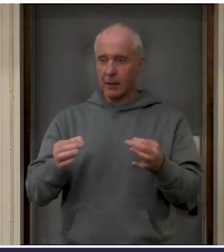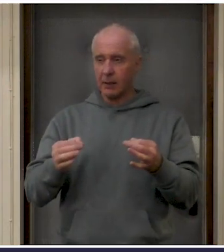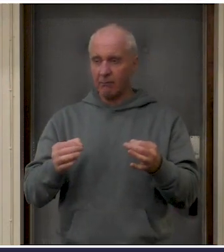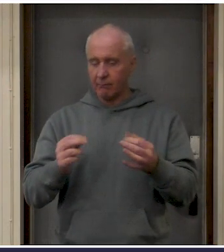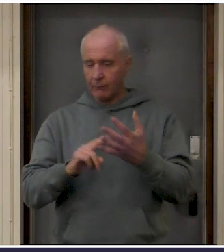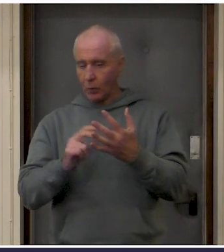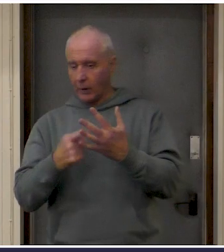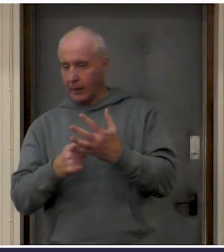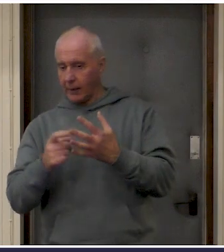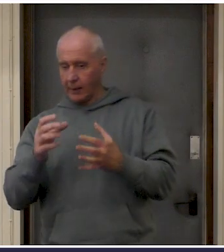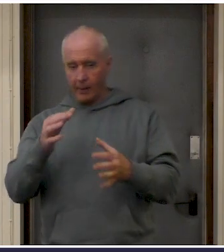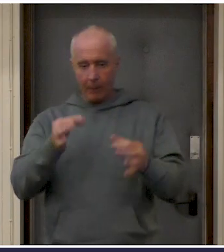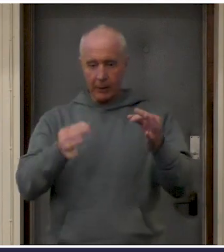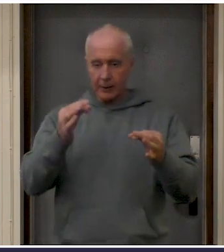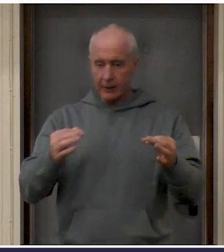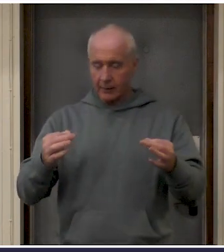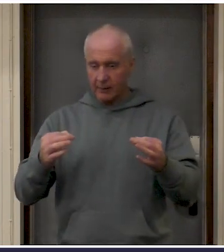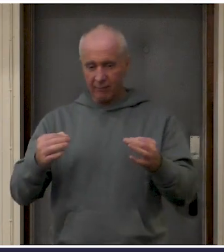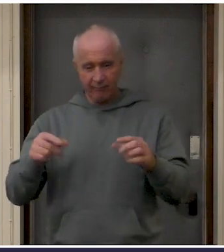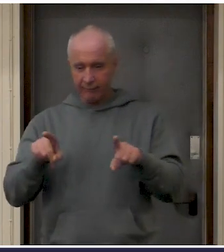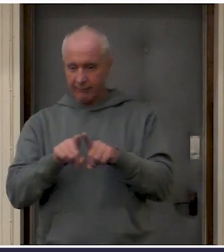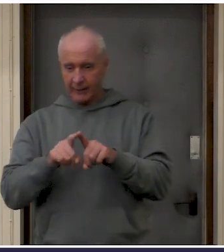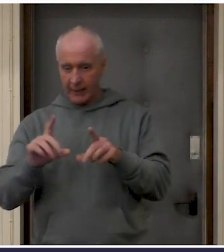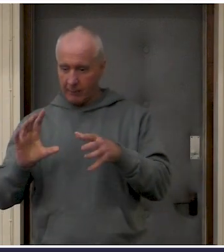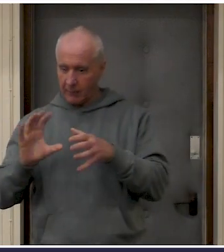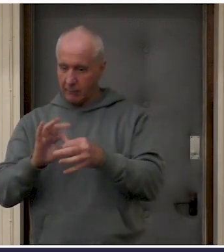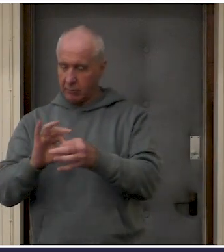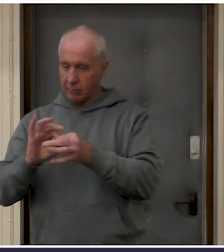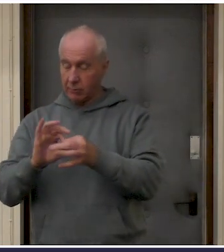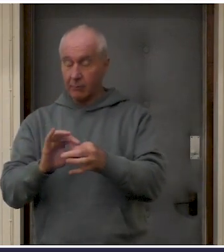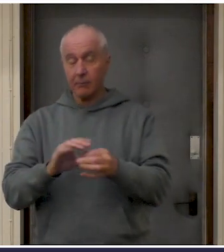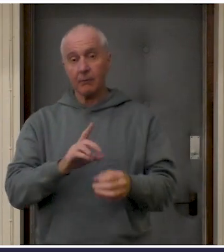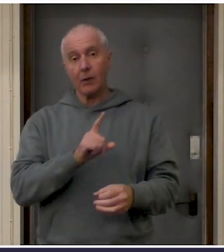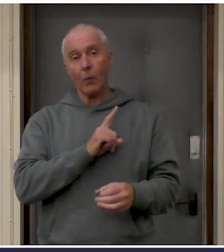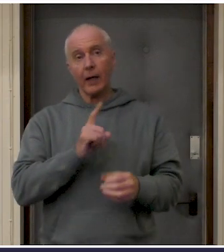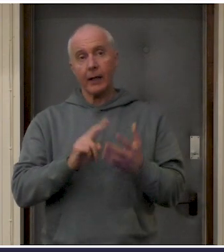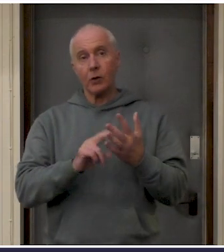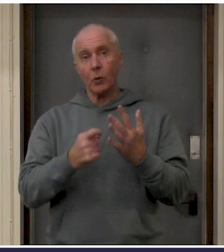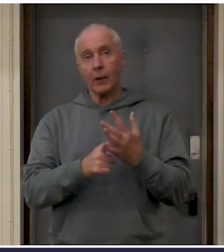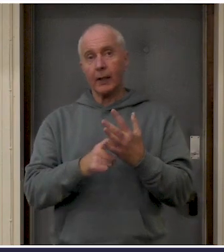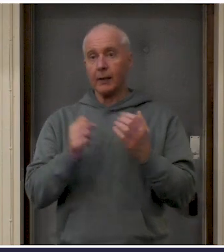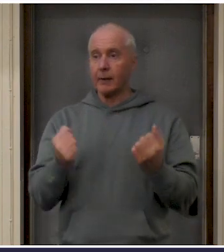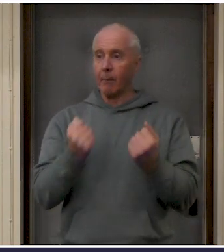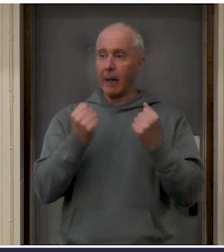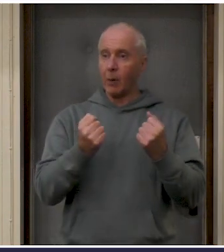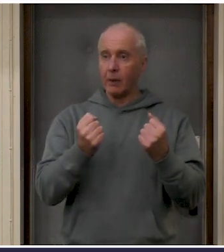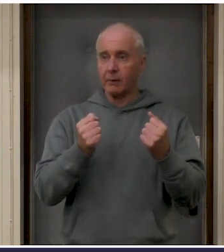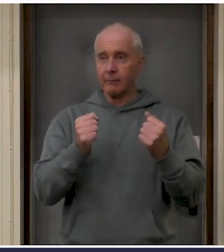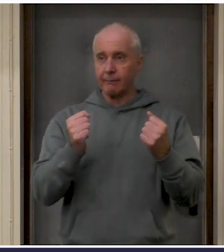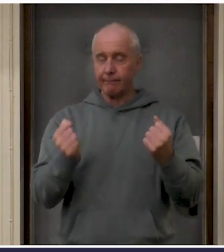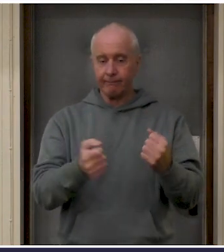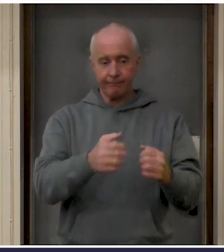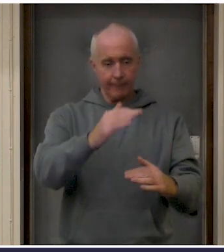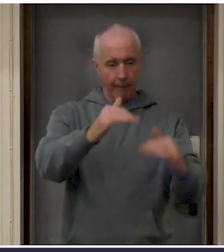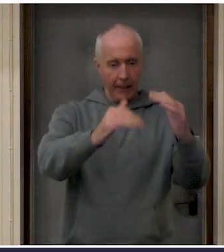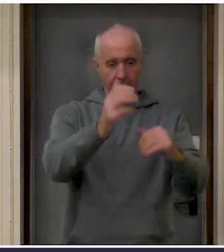These days nuclear and politics go hand in hand. Part of that is because nuclear power plants are quite big and expensive and